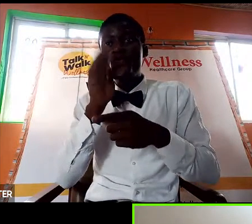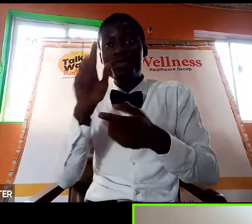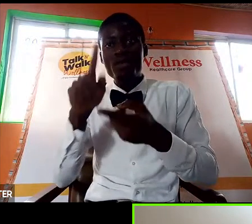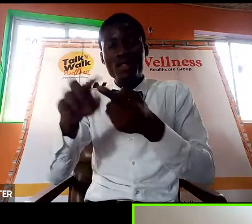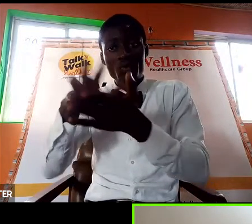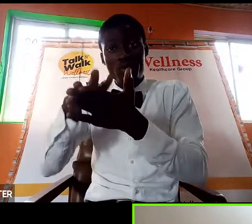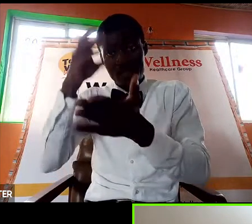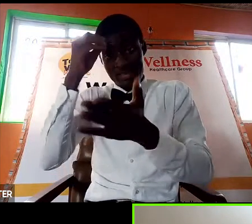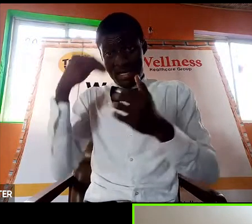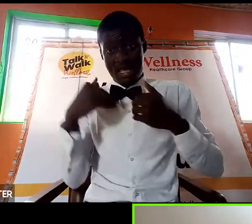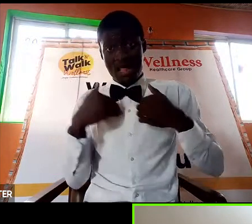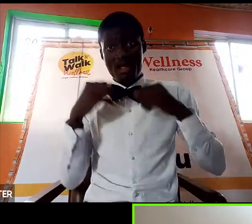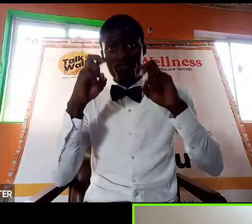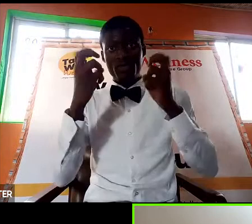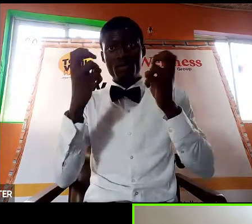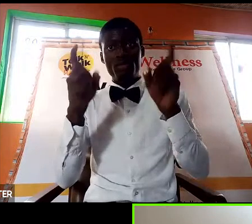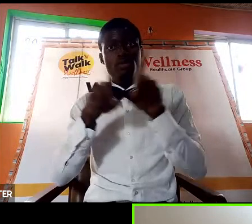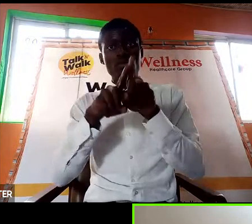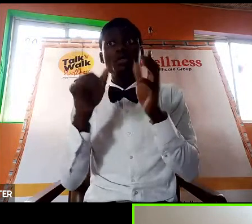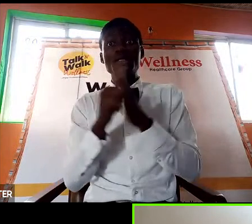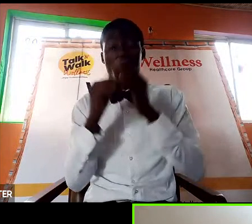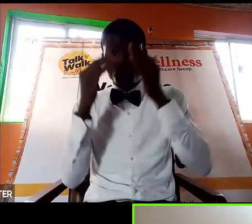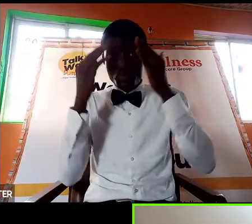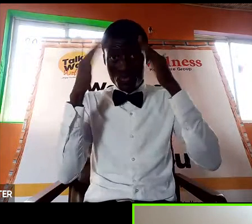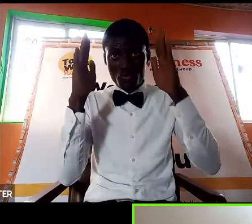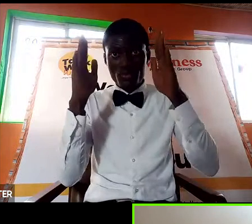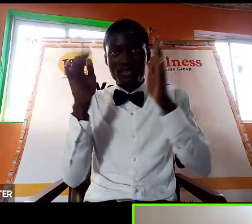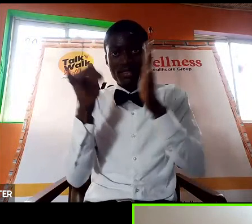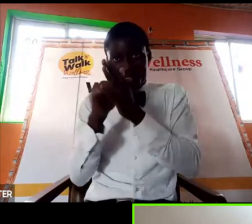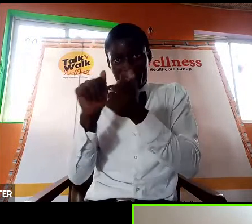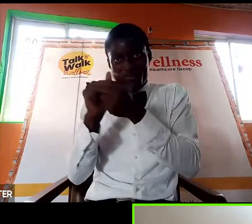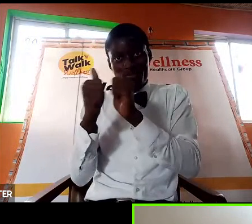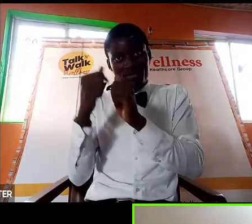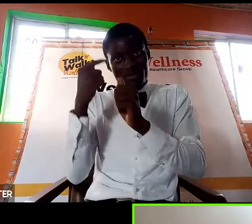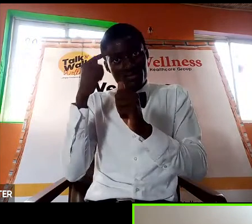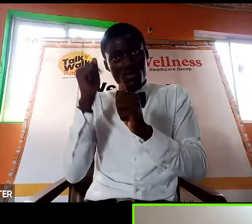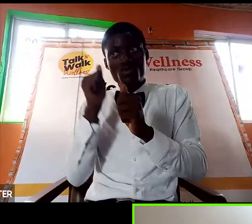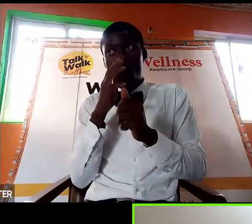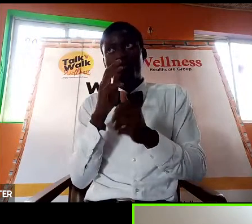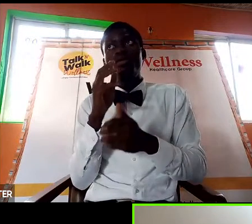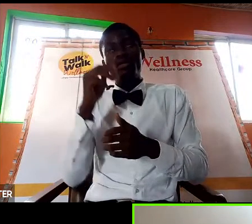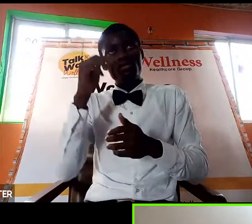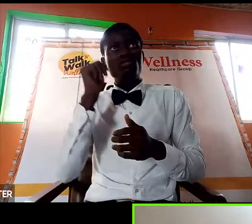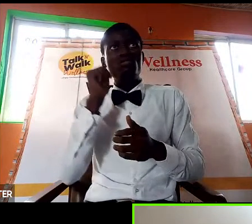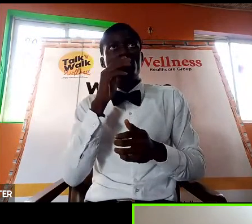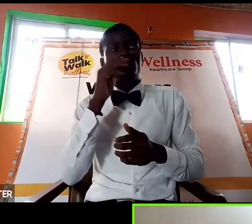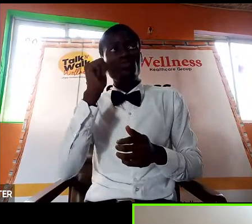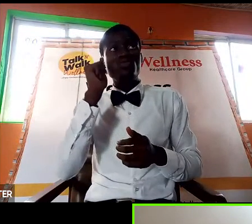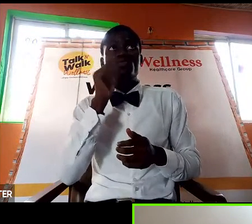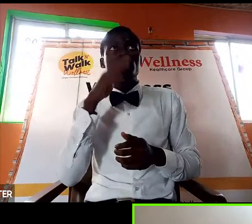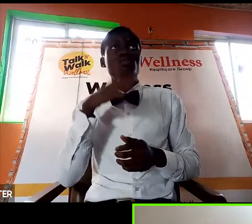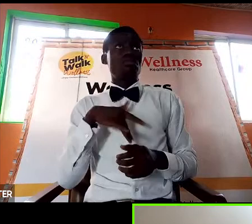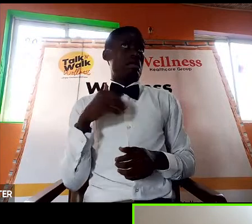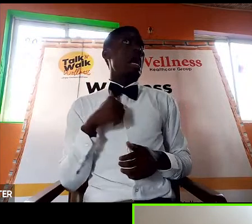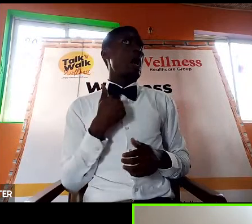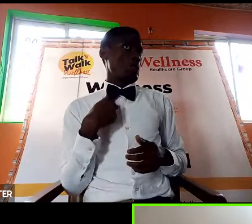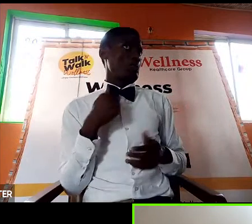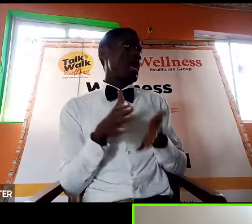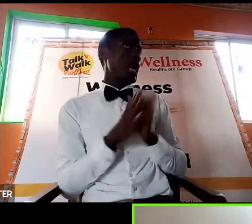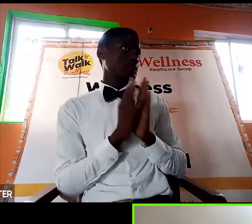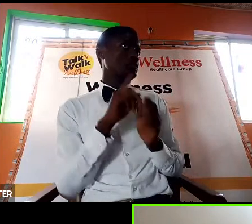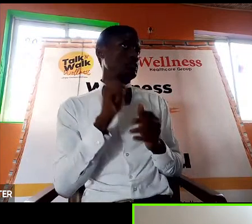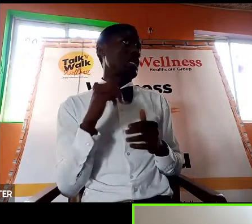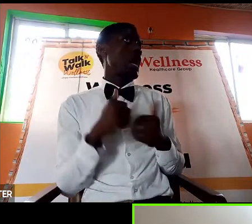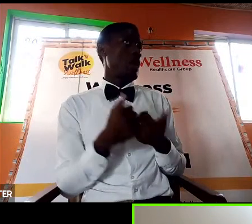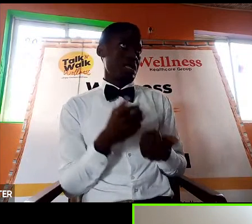such a problem for women that making the first move, they were like, how will I do it? Dr. Tolu, how will I do it? Now will I ask? I'm like, your husband, for crying out